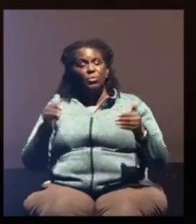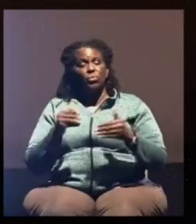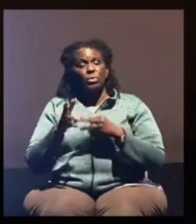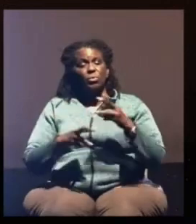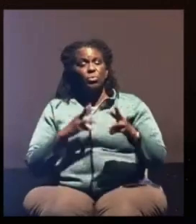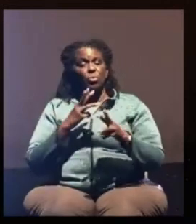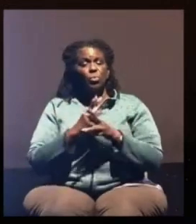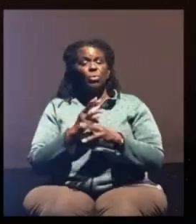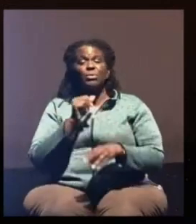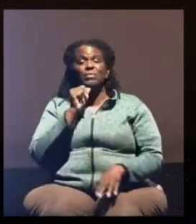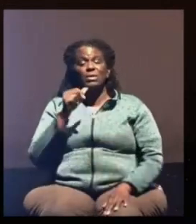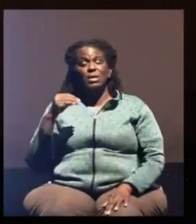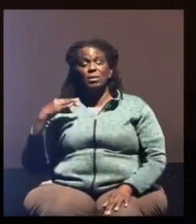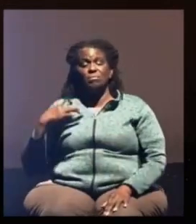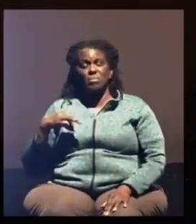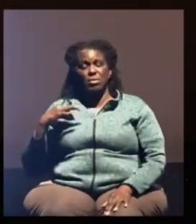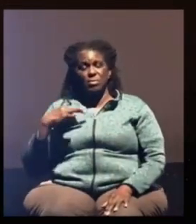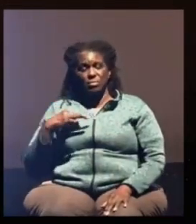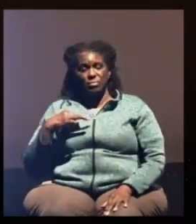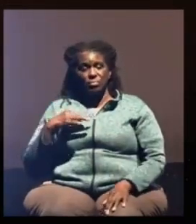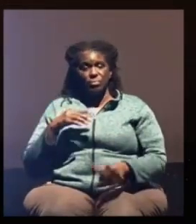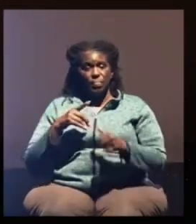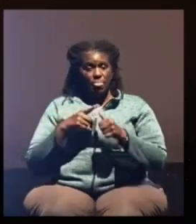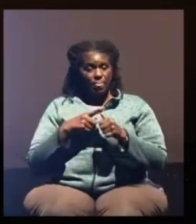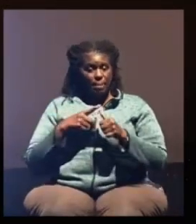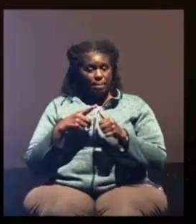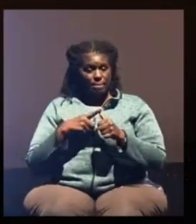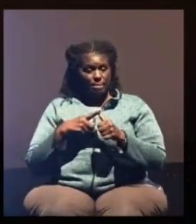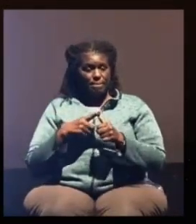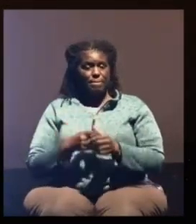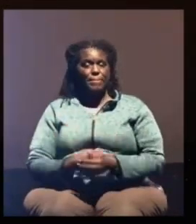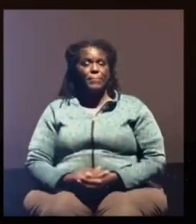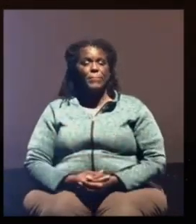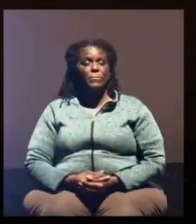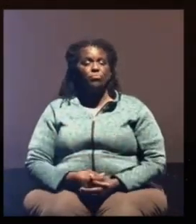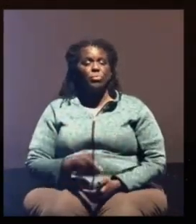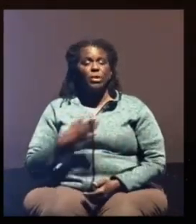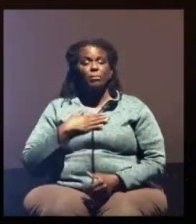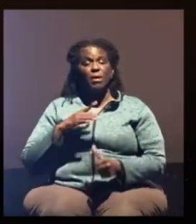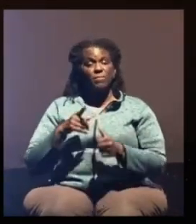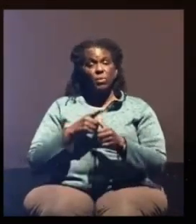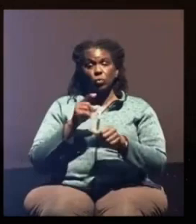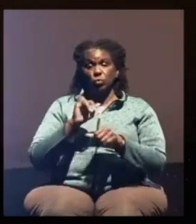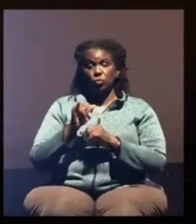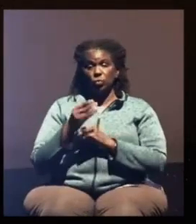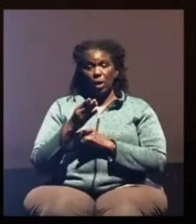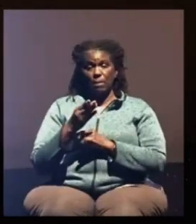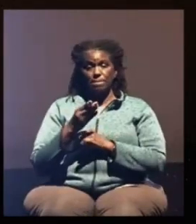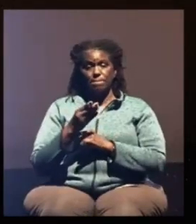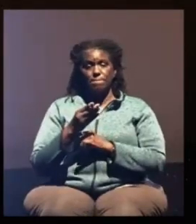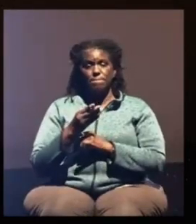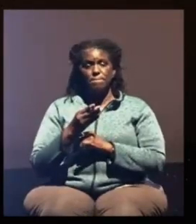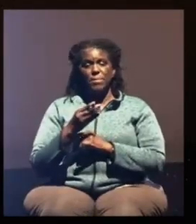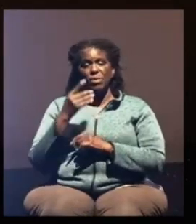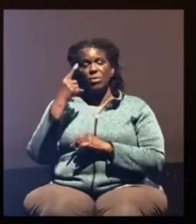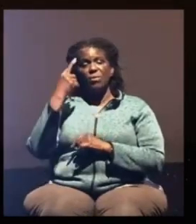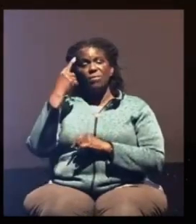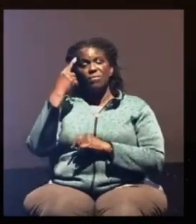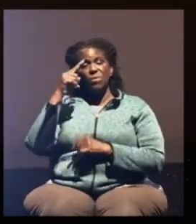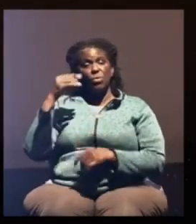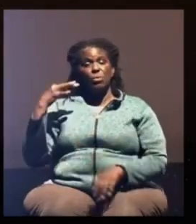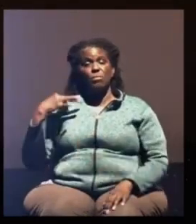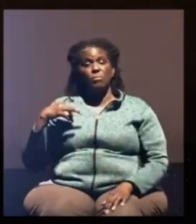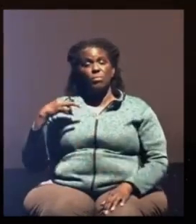world of nonprofit. But first, a side story. My first job out of college, it was for the for-profit world. I